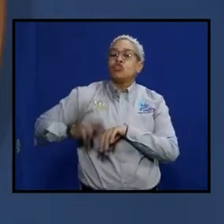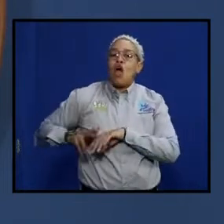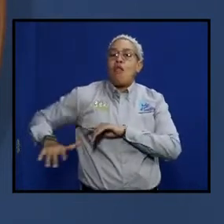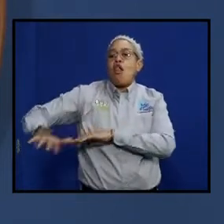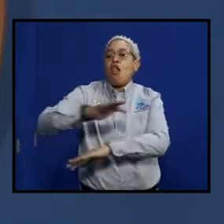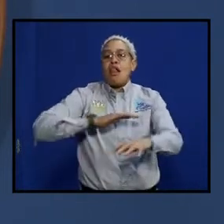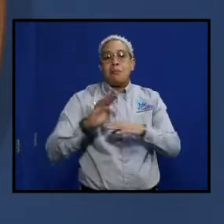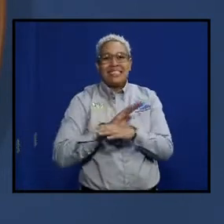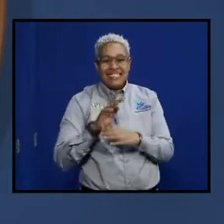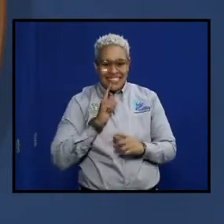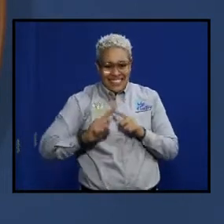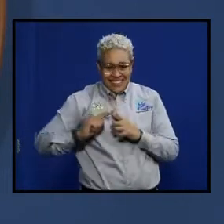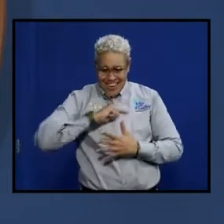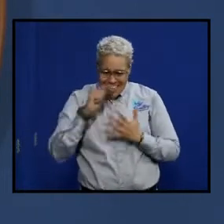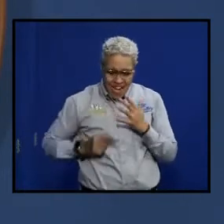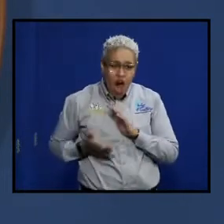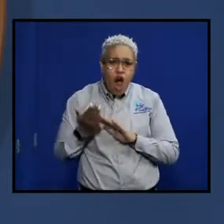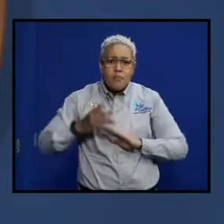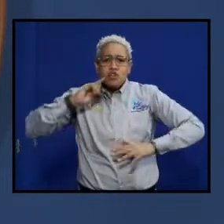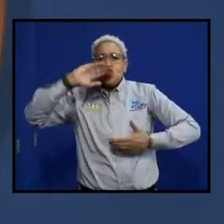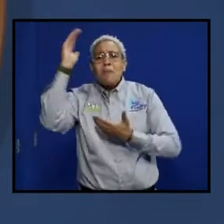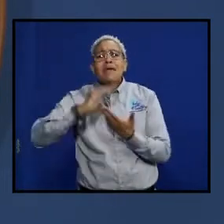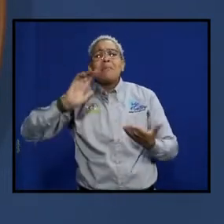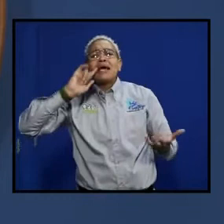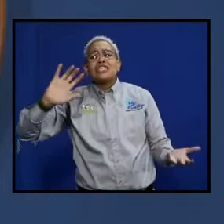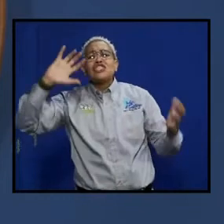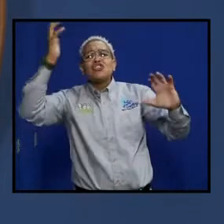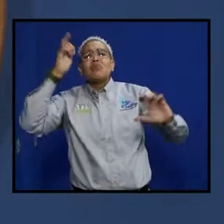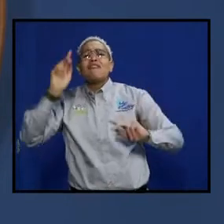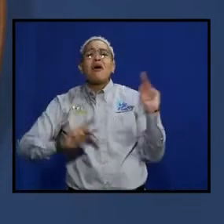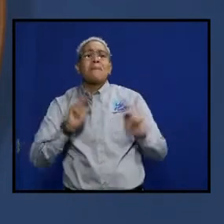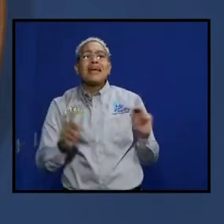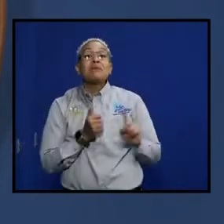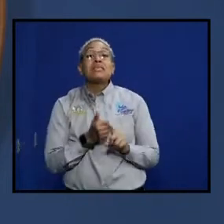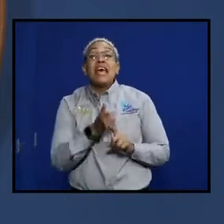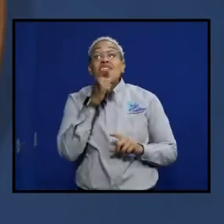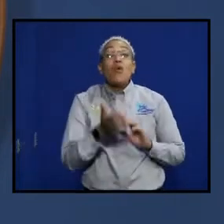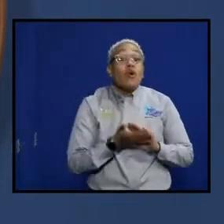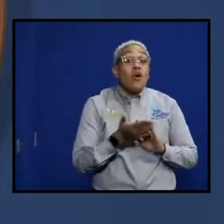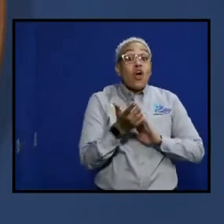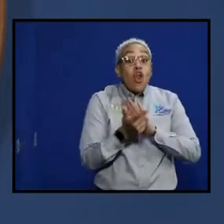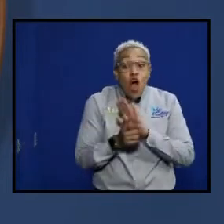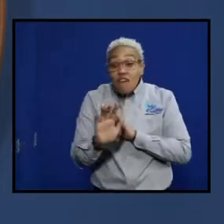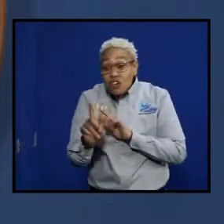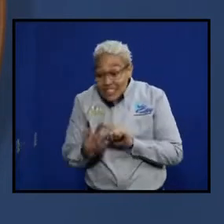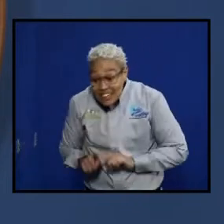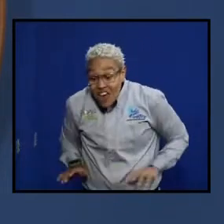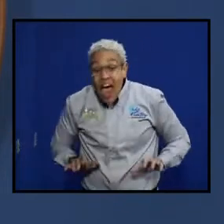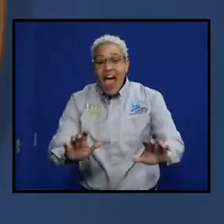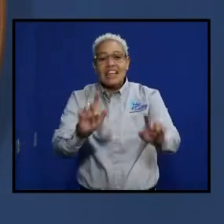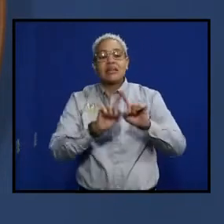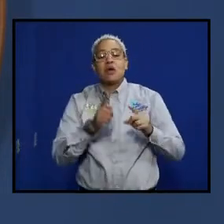The scheme of operation is to minimize disruptions for persons going about their lawful activities and